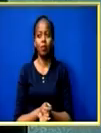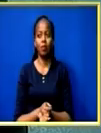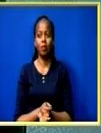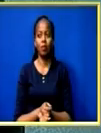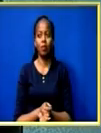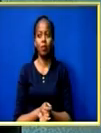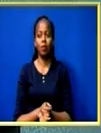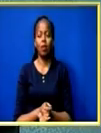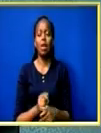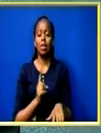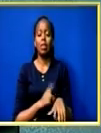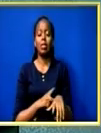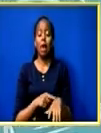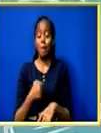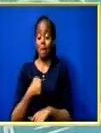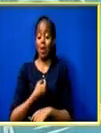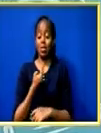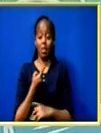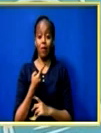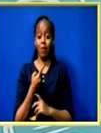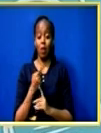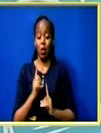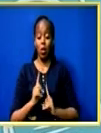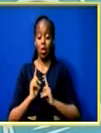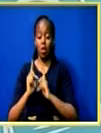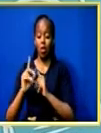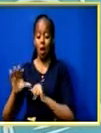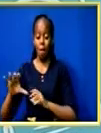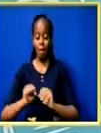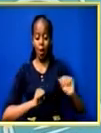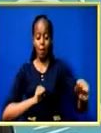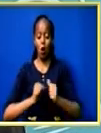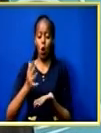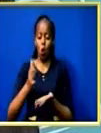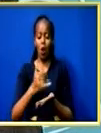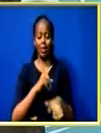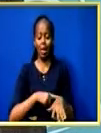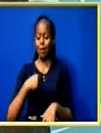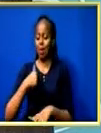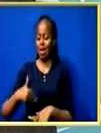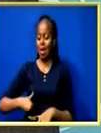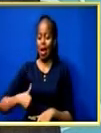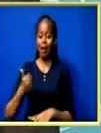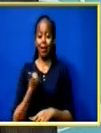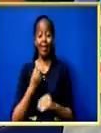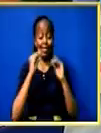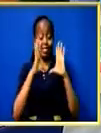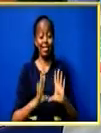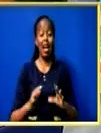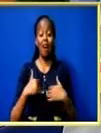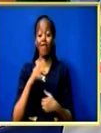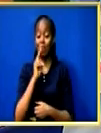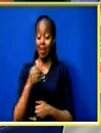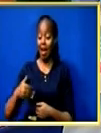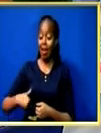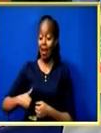anything When I used to go to fetch firewood. When you were a young girl. Malimu, you know, I have been a young girl